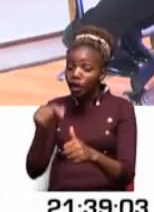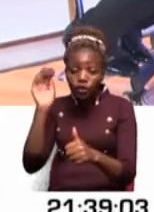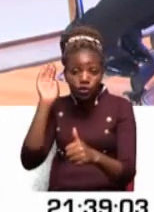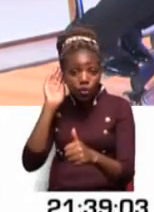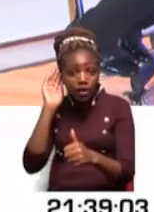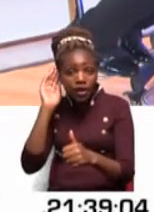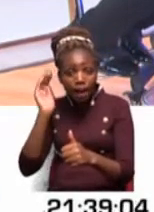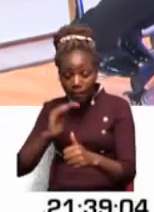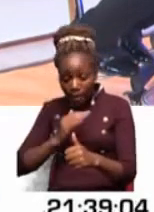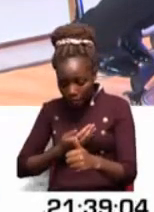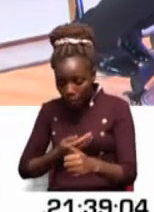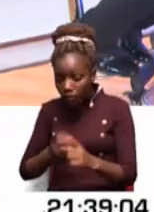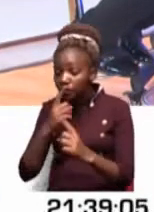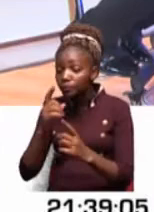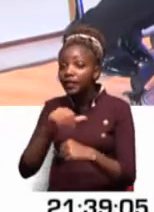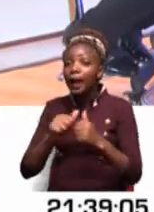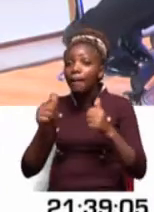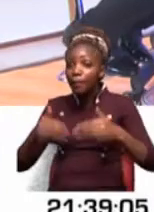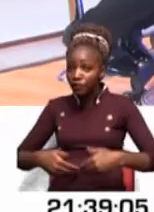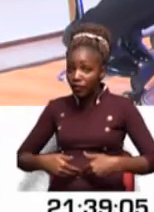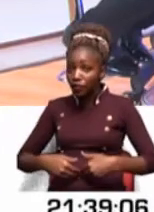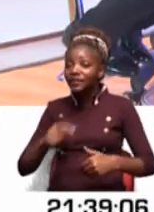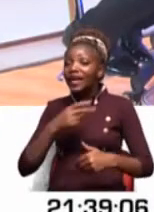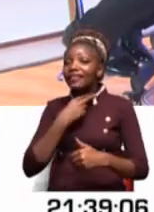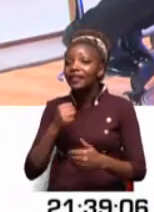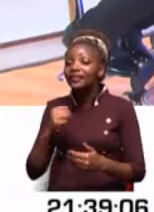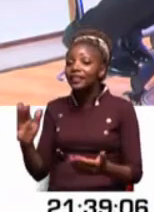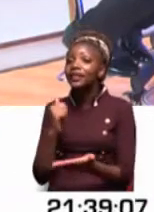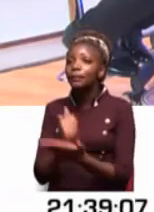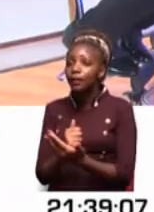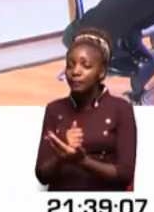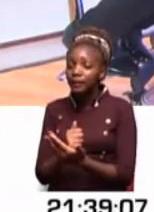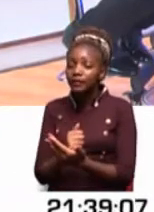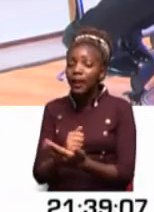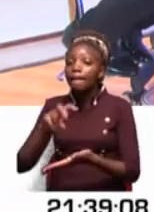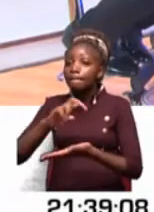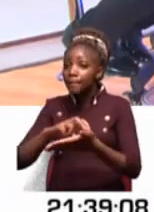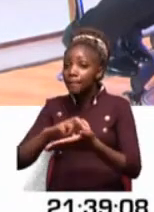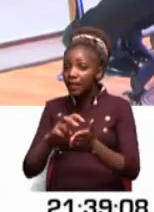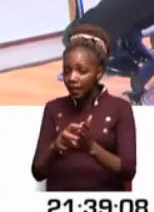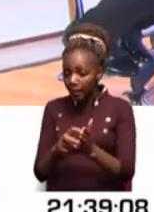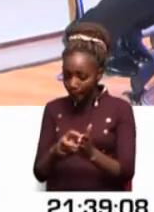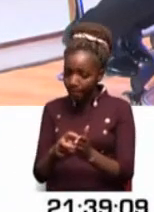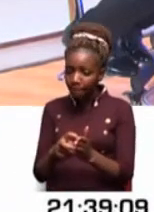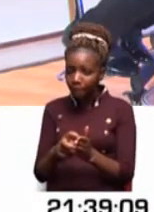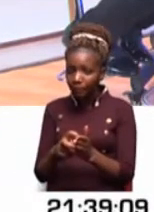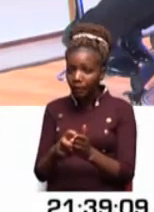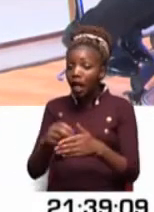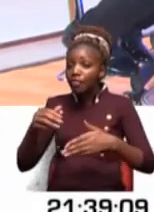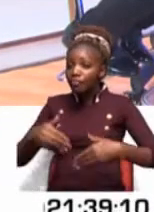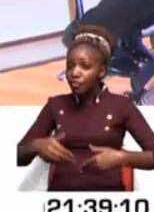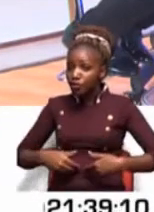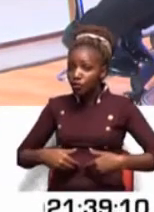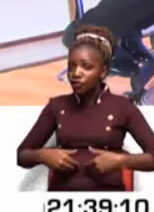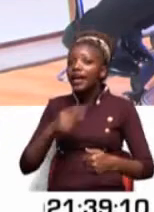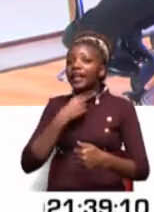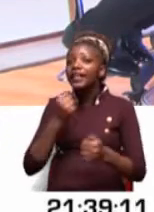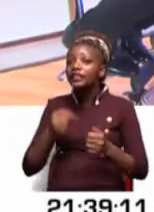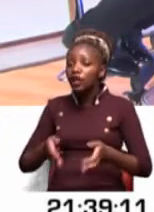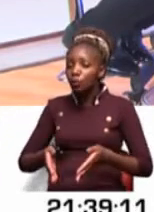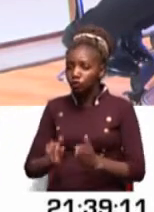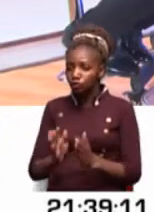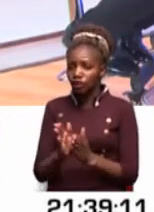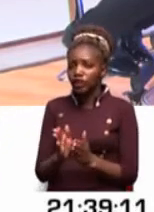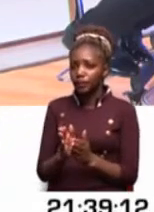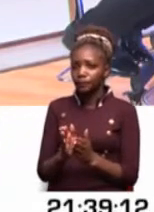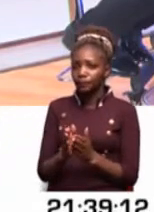youth bulge that needs to be provided for. What he's talking about is the youth need an opportunity